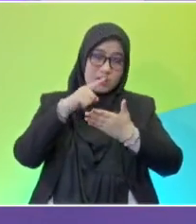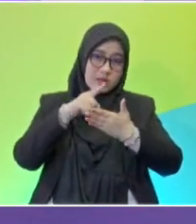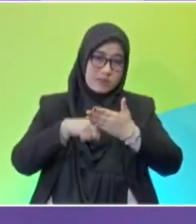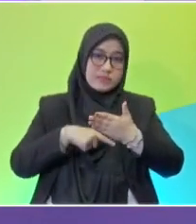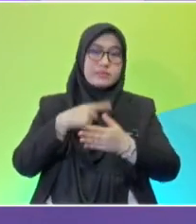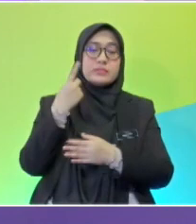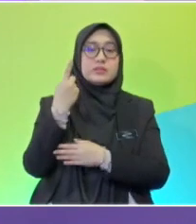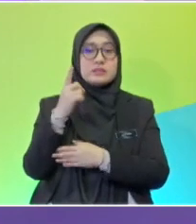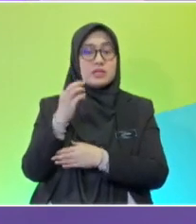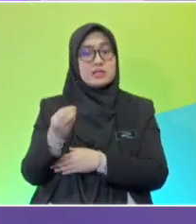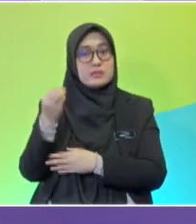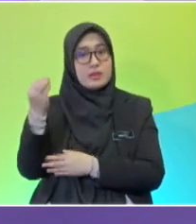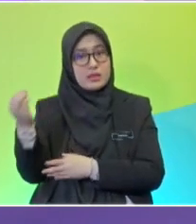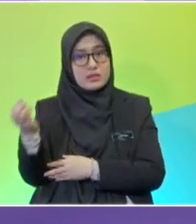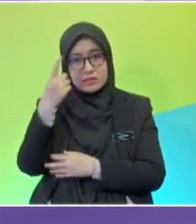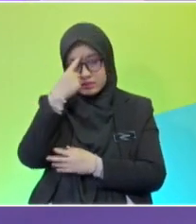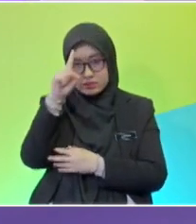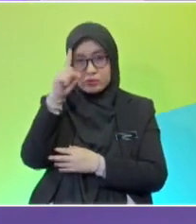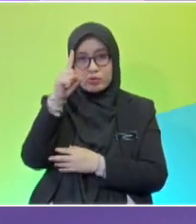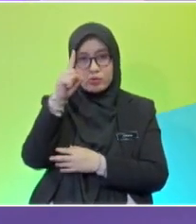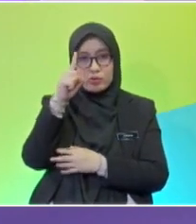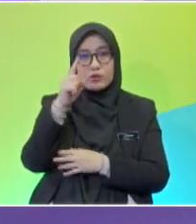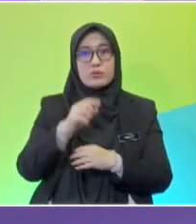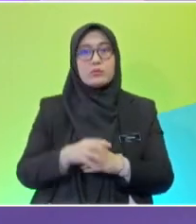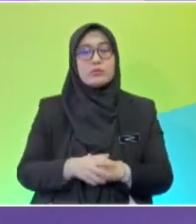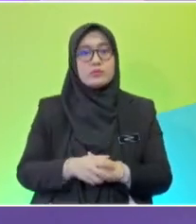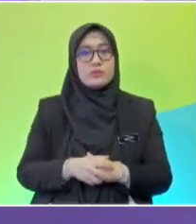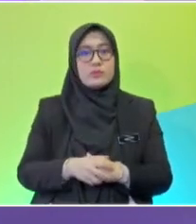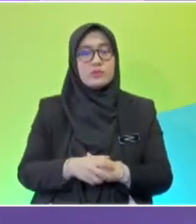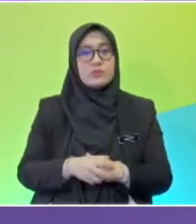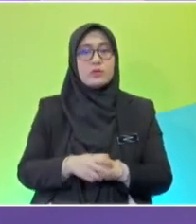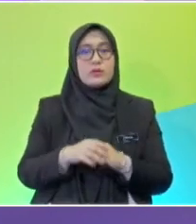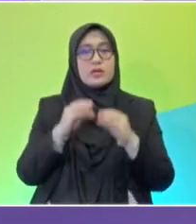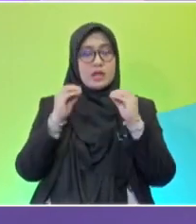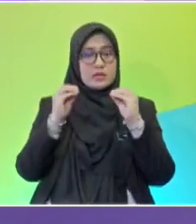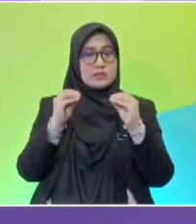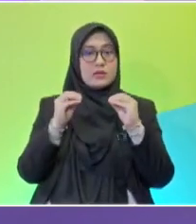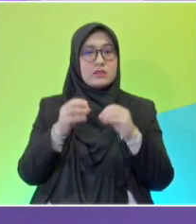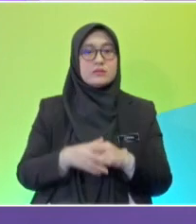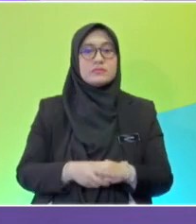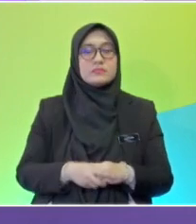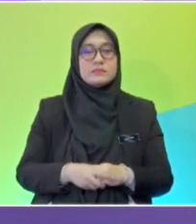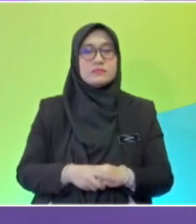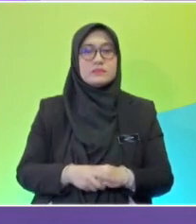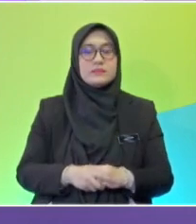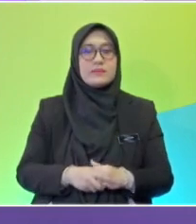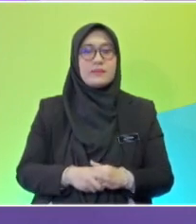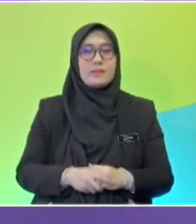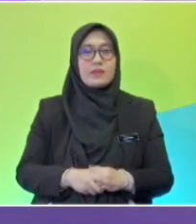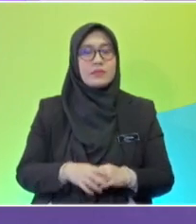suitable to the learning standard itself. So if you think the text in the